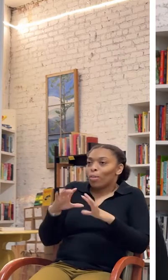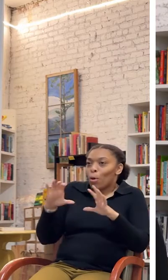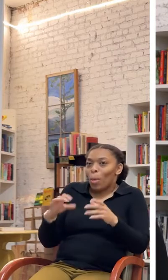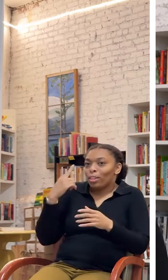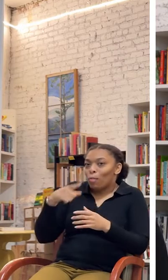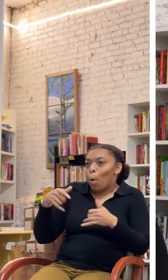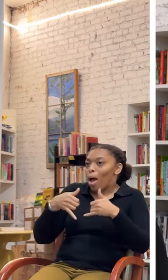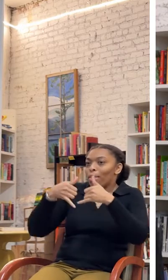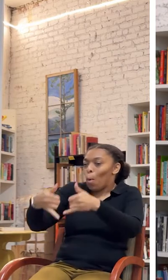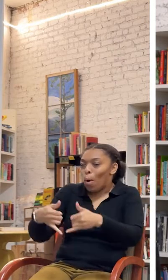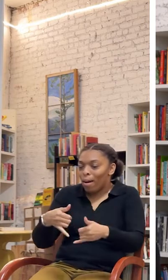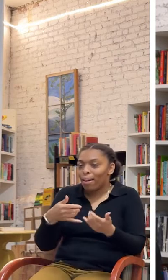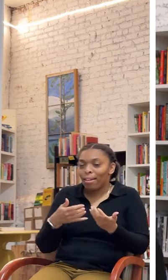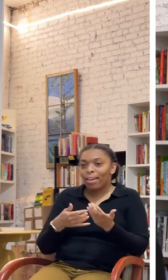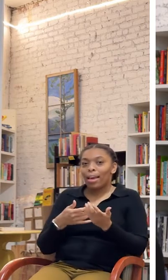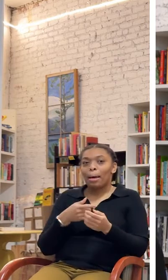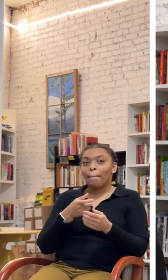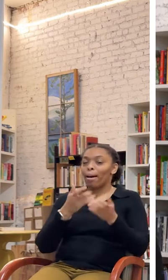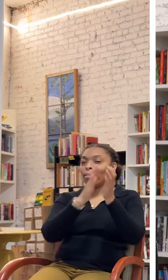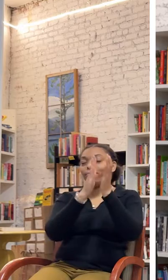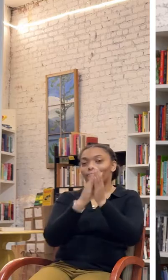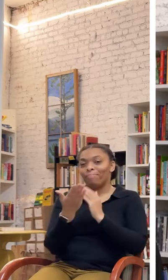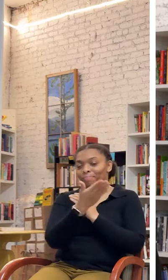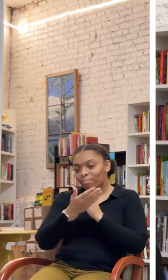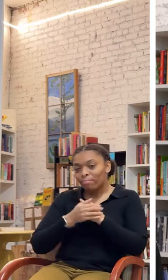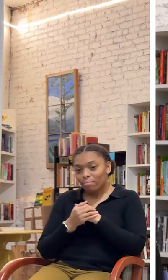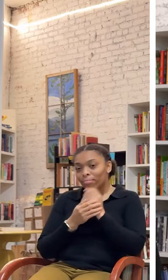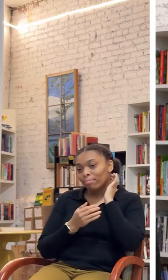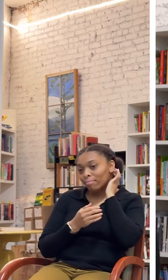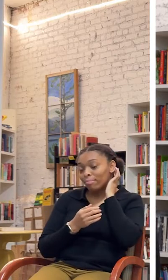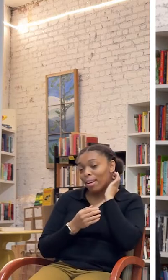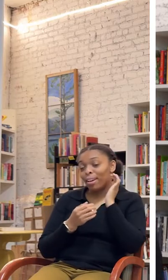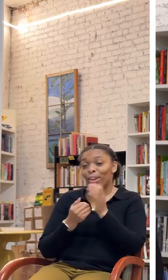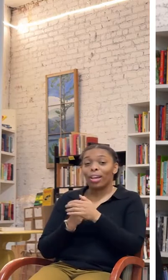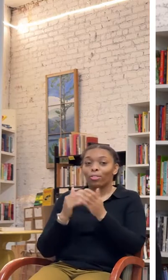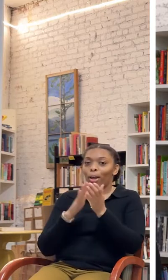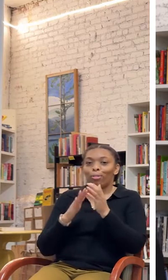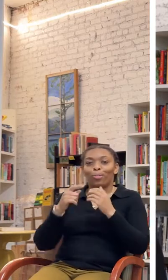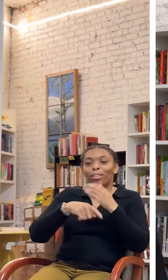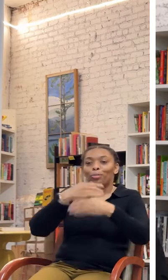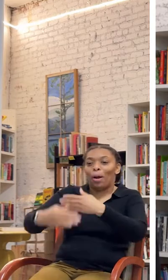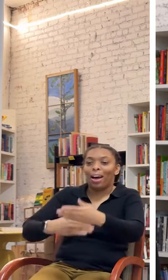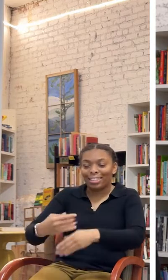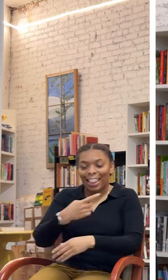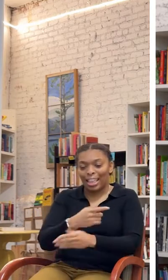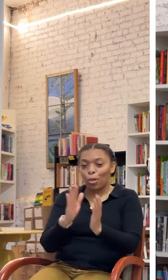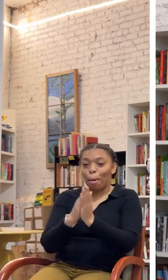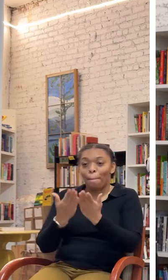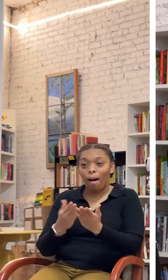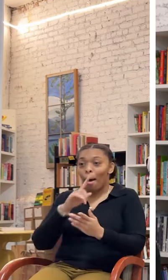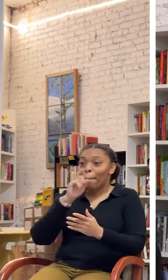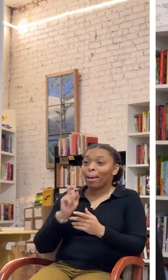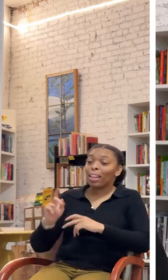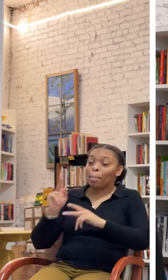here seeking these awards. But shout out to that. But really shout out to just this, right? Because we got people